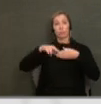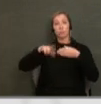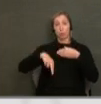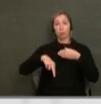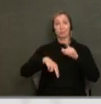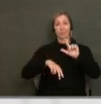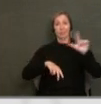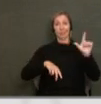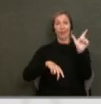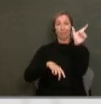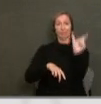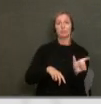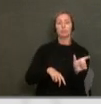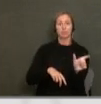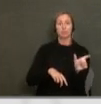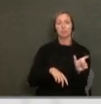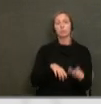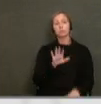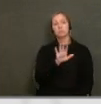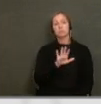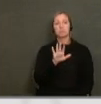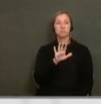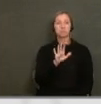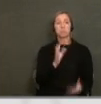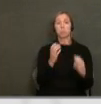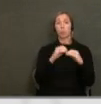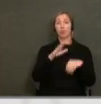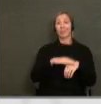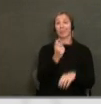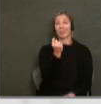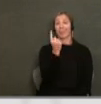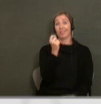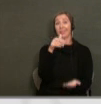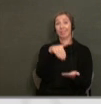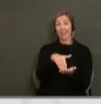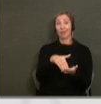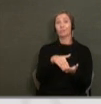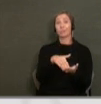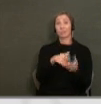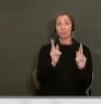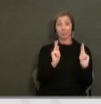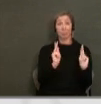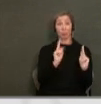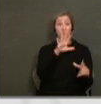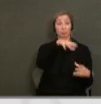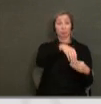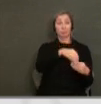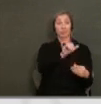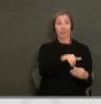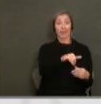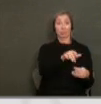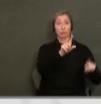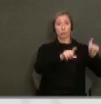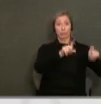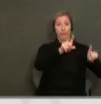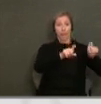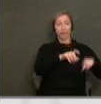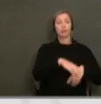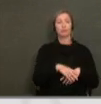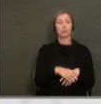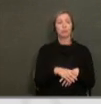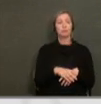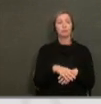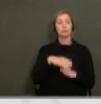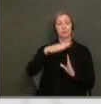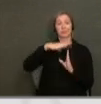left-hand side. We had about more than 11,000 residents who participated. And you see the top